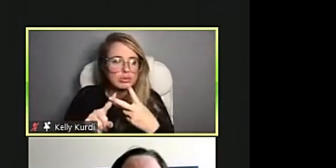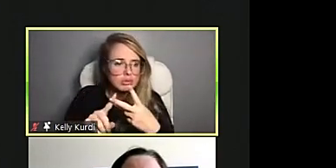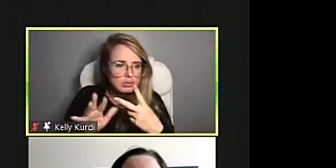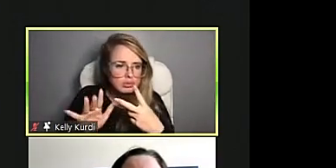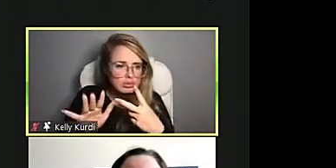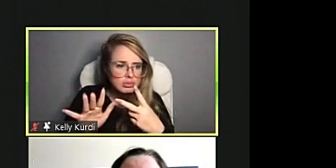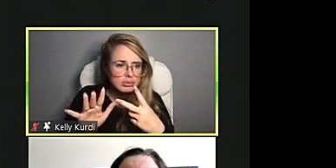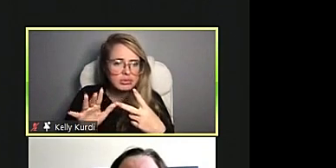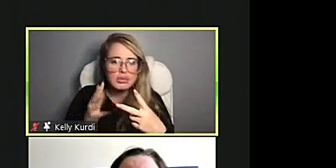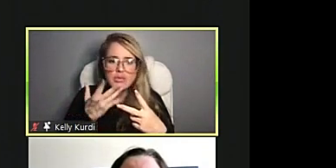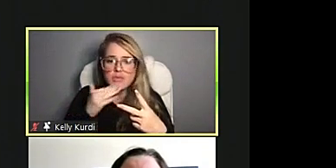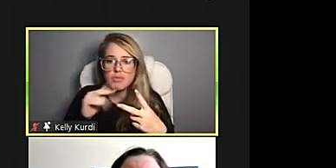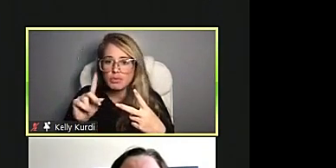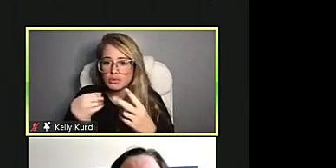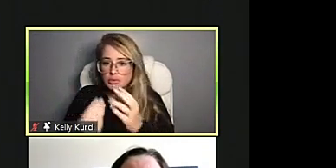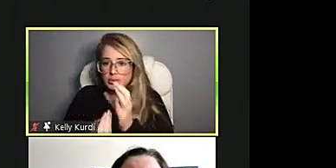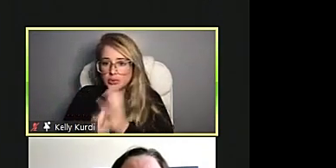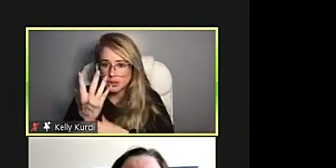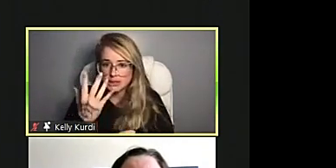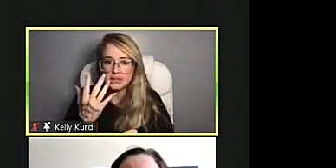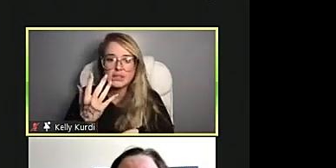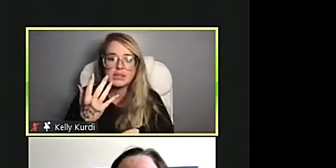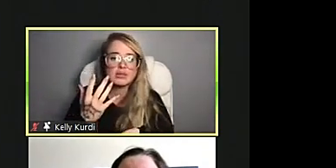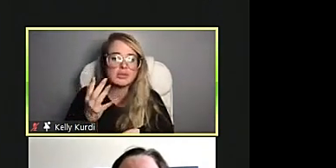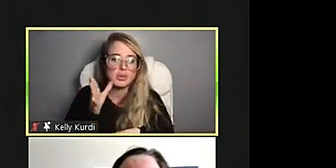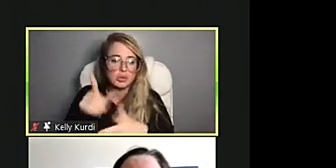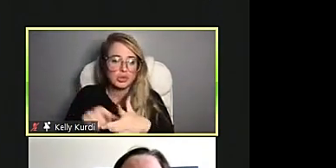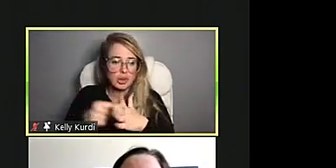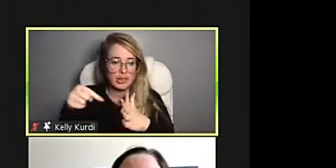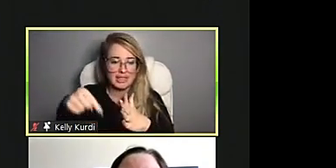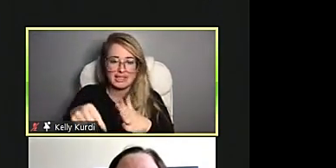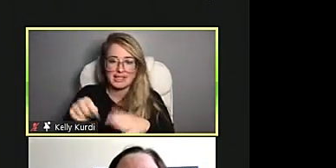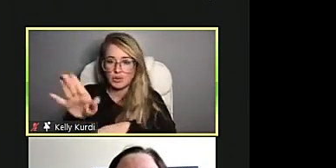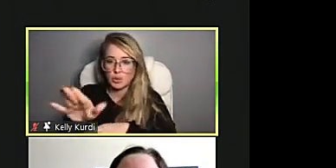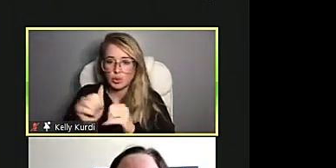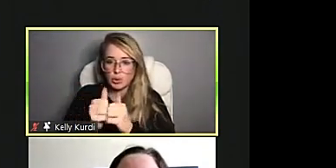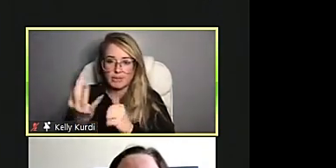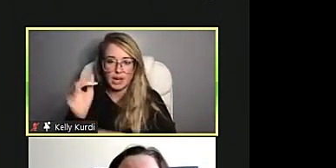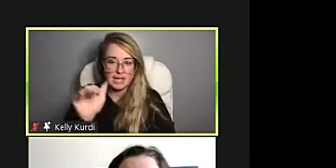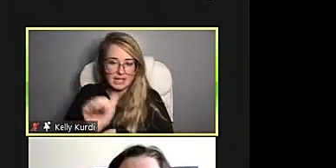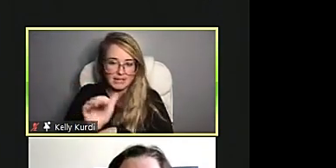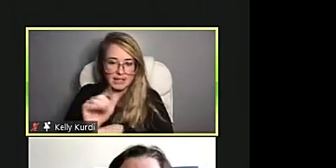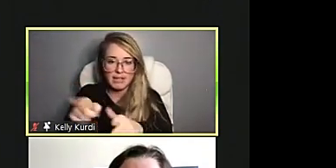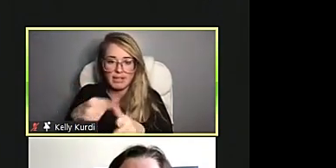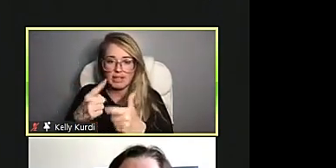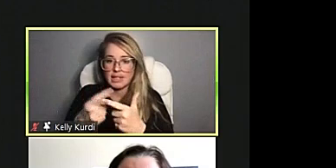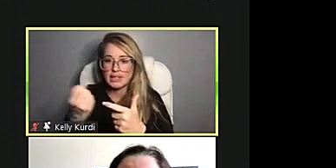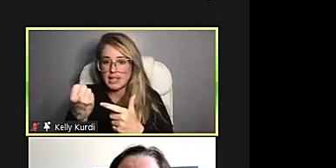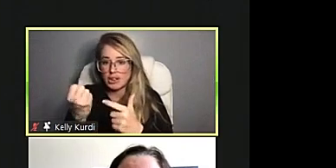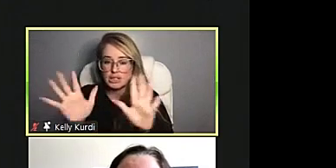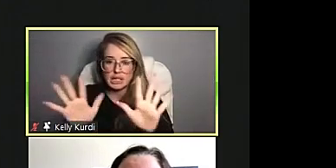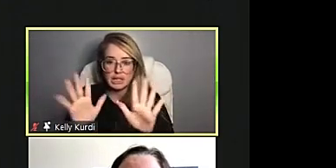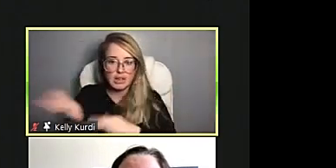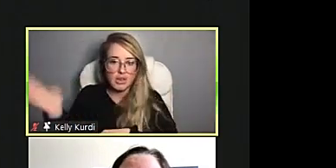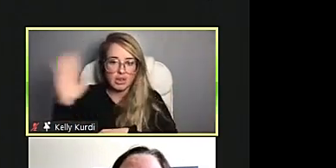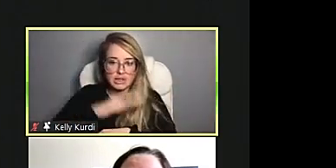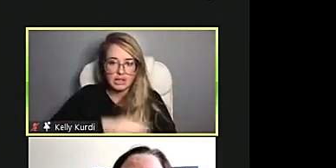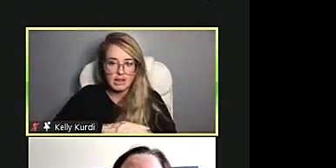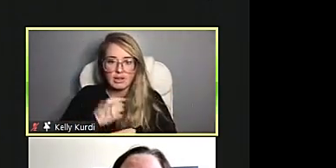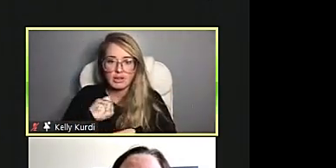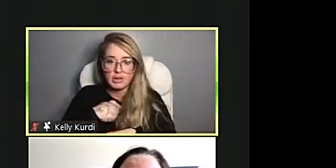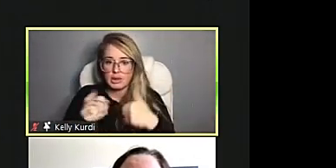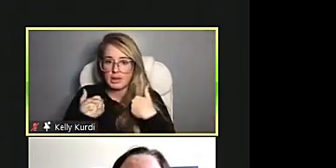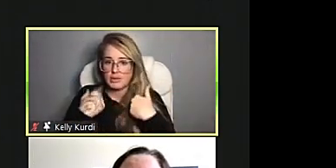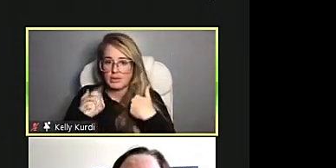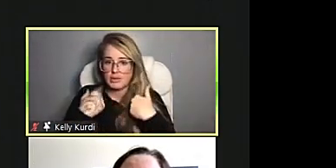Springs locations will start this afternoon with Friday evening clinics, and then Saturday, Sunday, all-day clinics. We've got one of